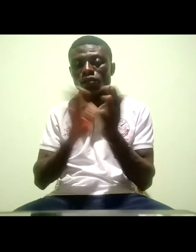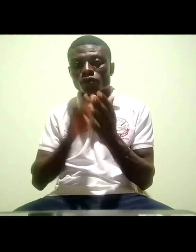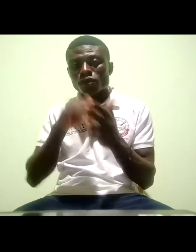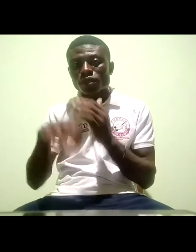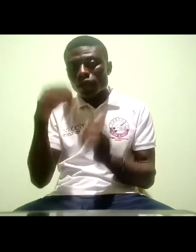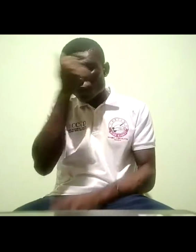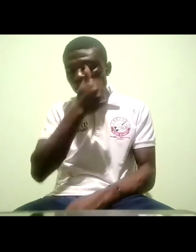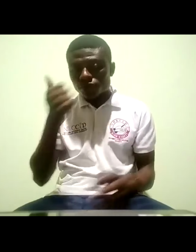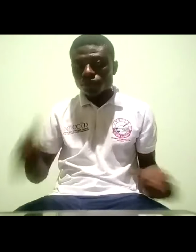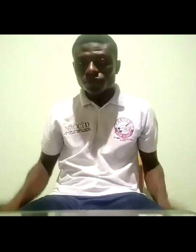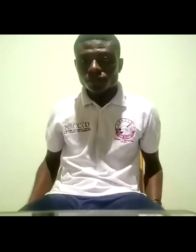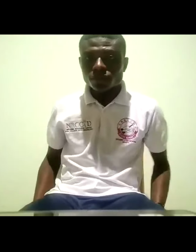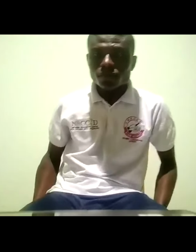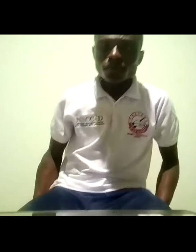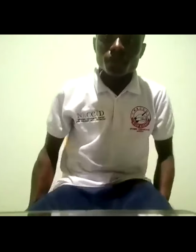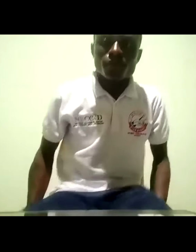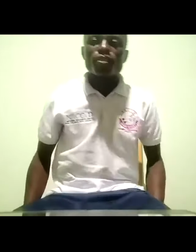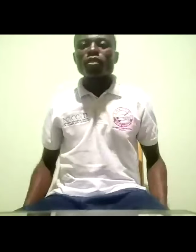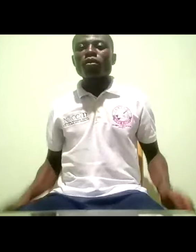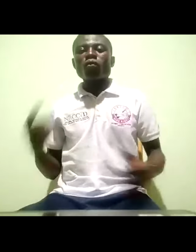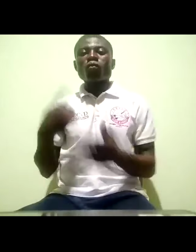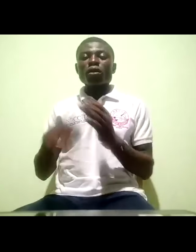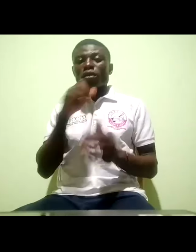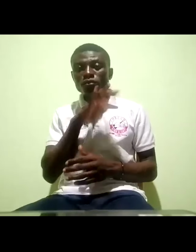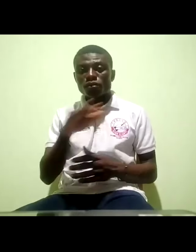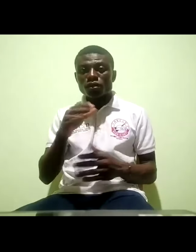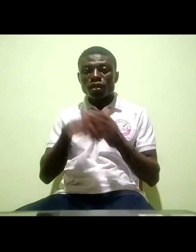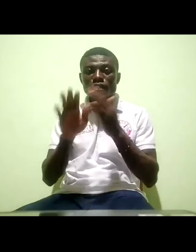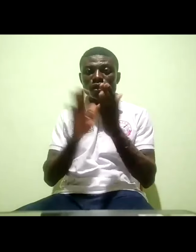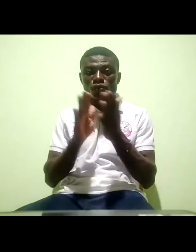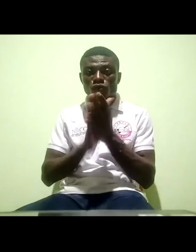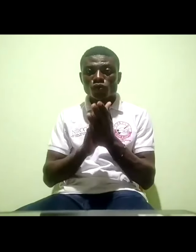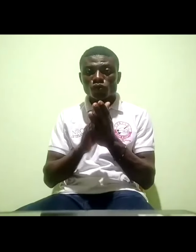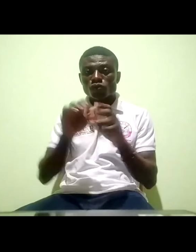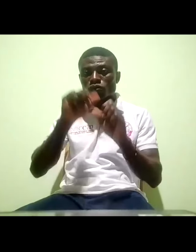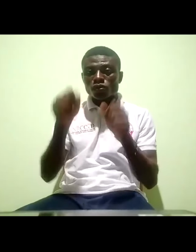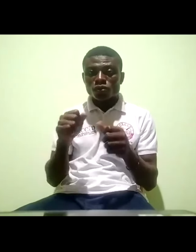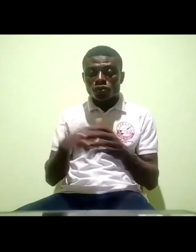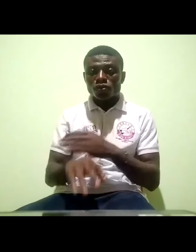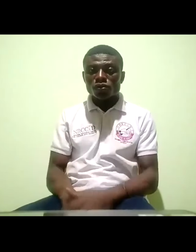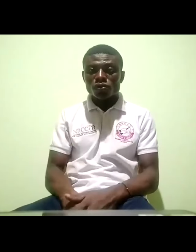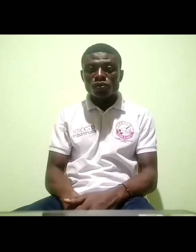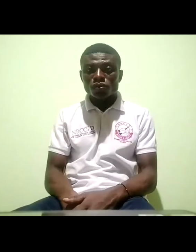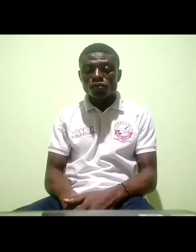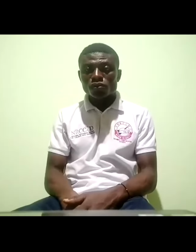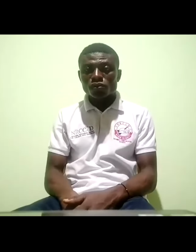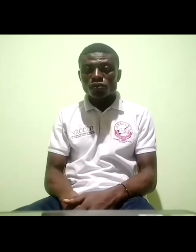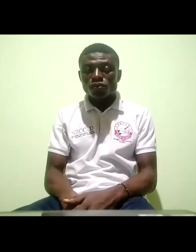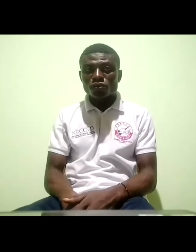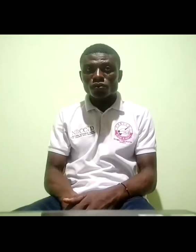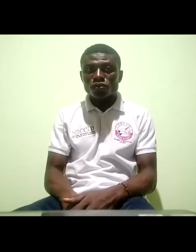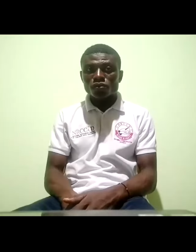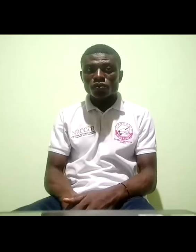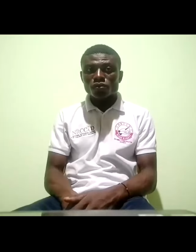Do They're what? 5. At what age the kids enter the school system there in Africa? I mean, I know for first grade, and if